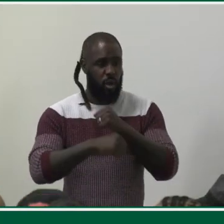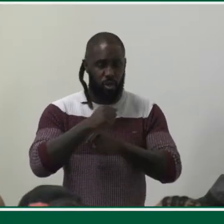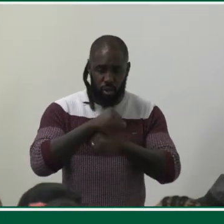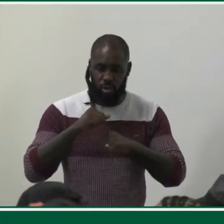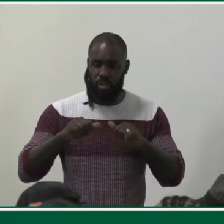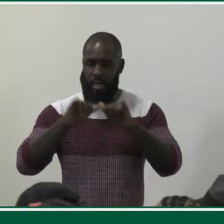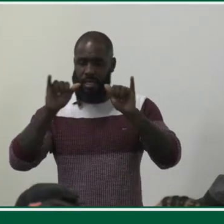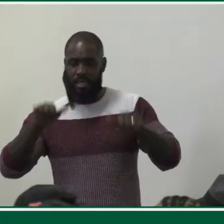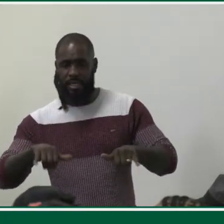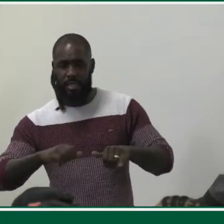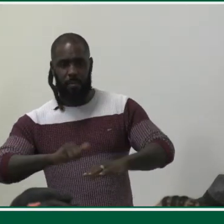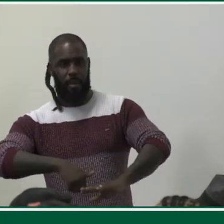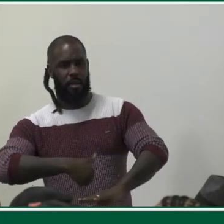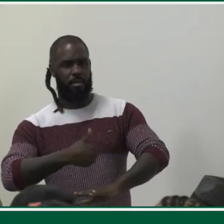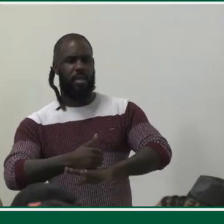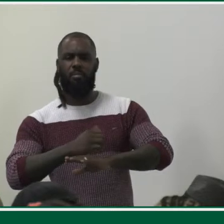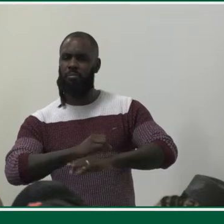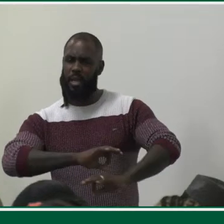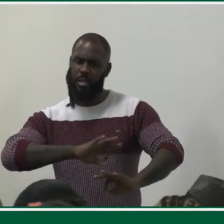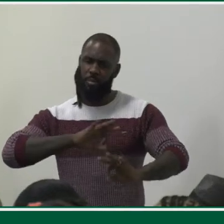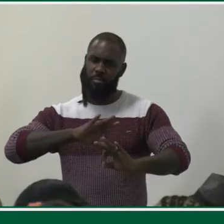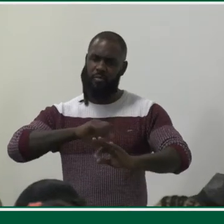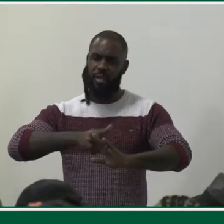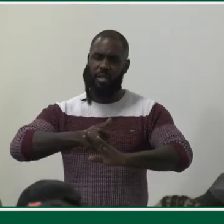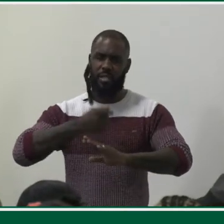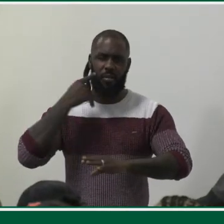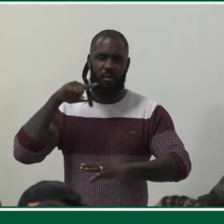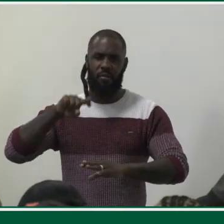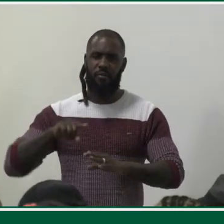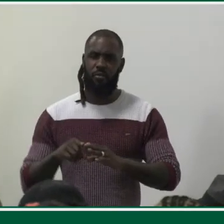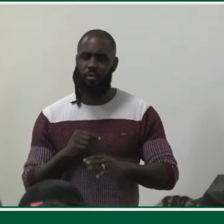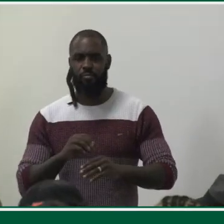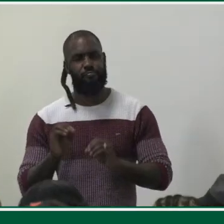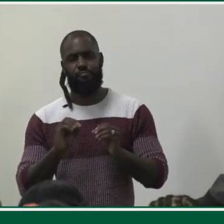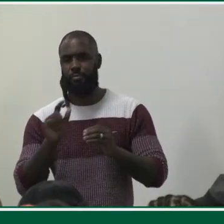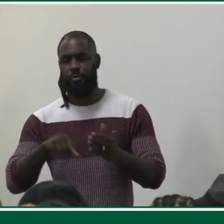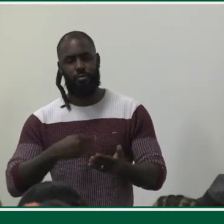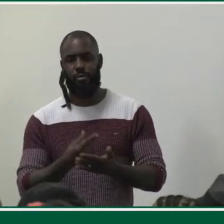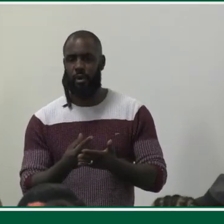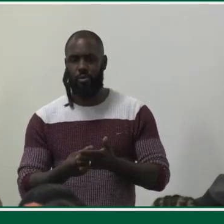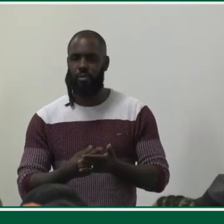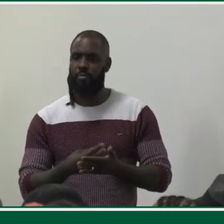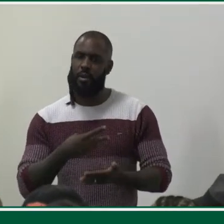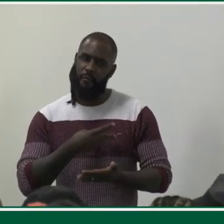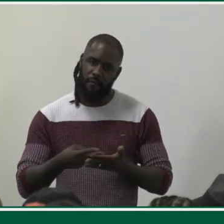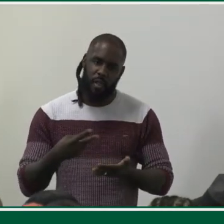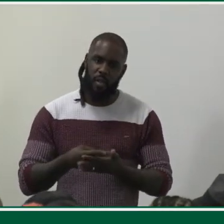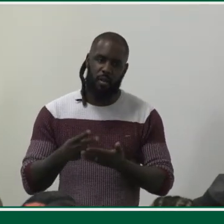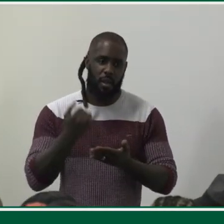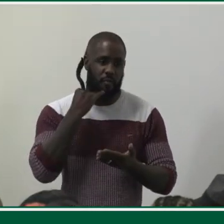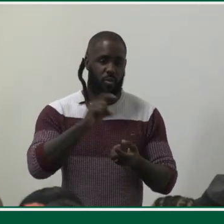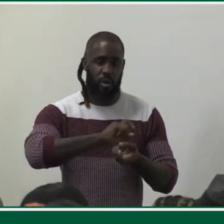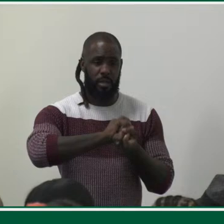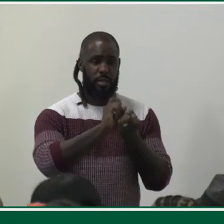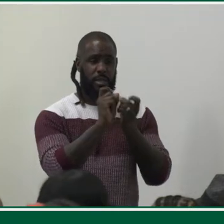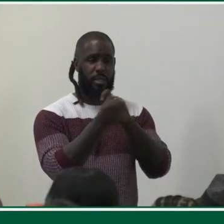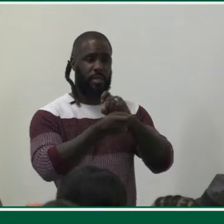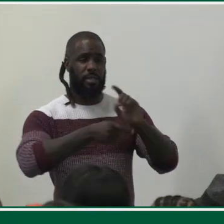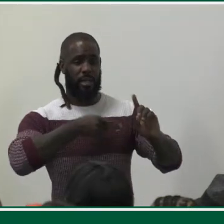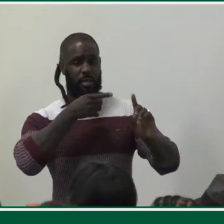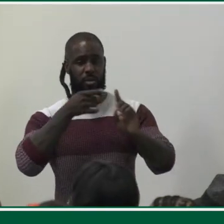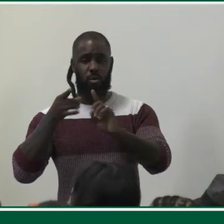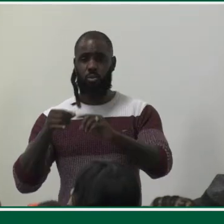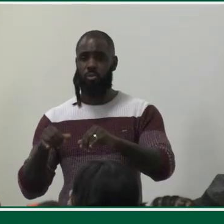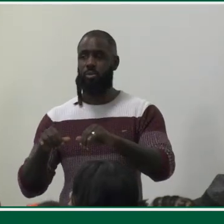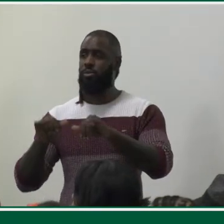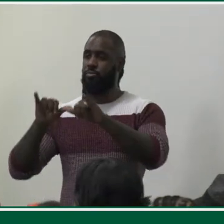and practices that are perfectly designed to produce the disparate outcomes that we see. And so if we want to change the outcomes, then we have to change the